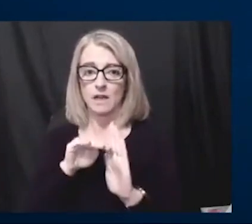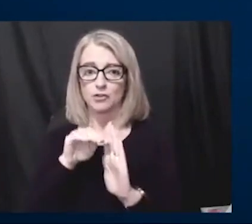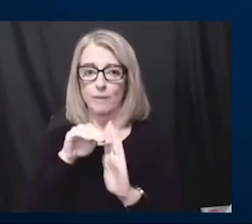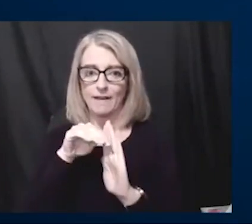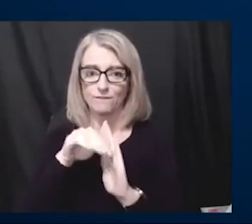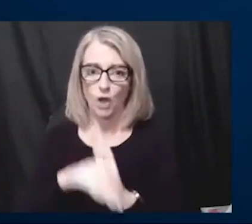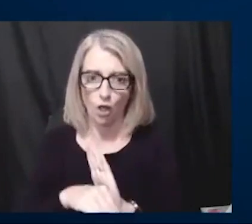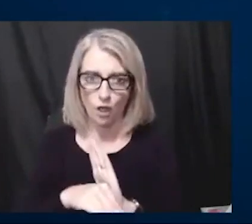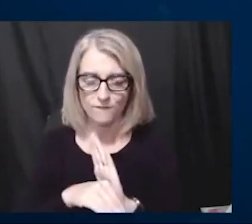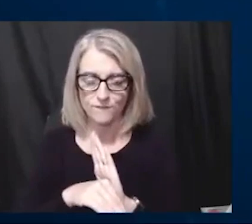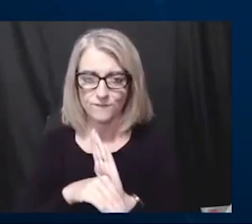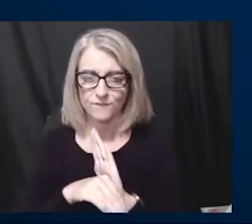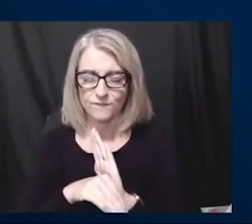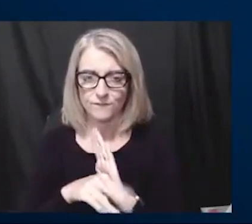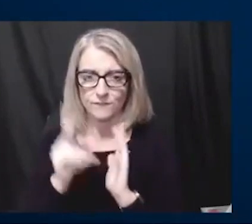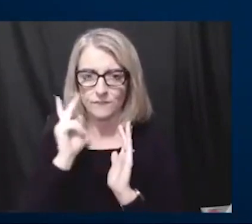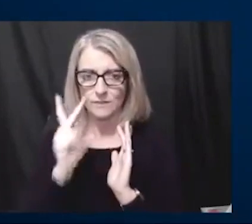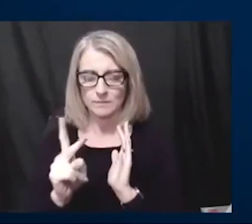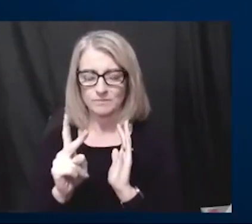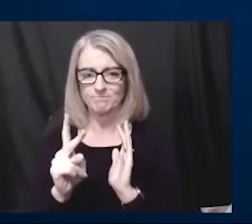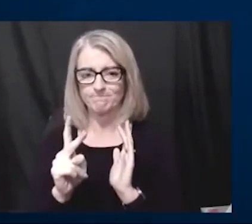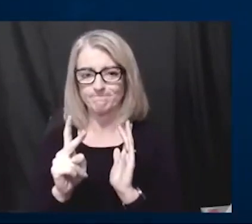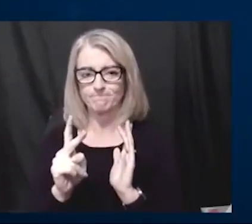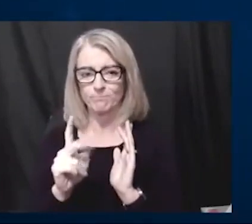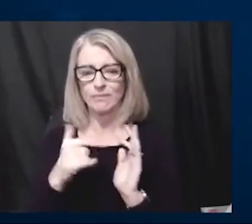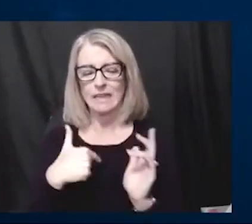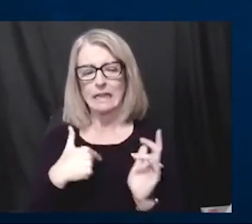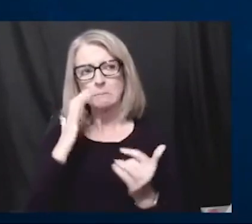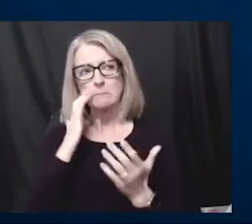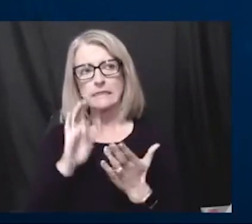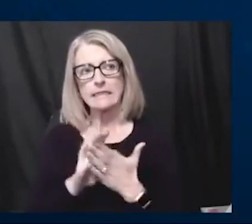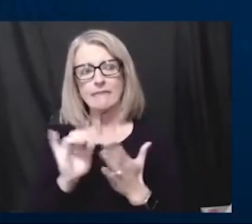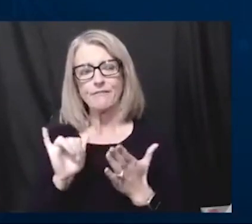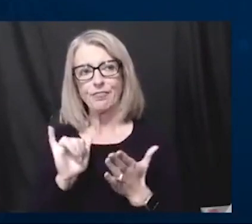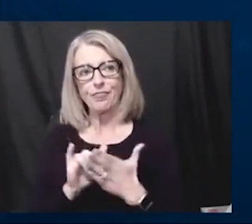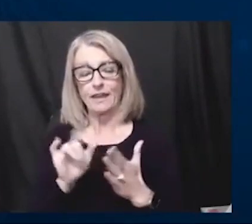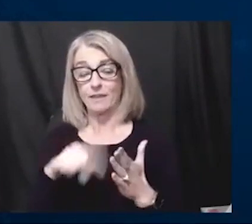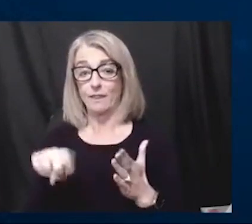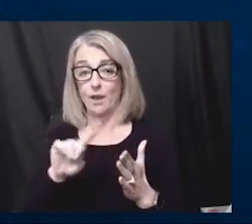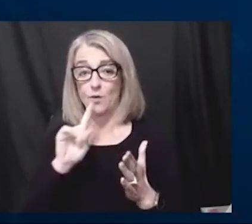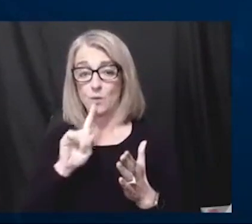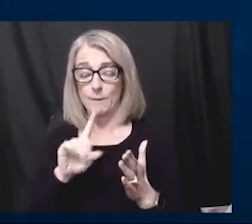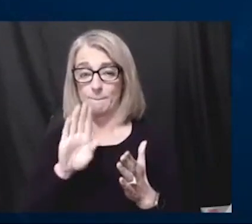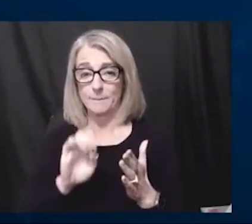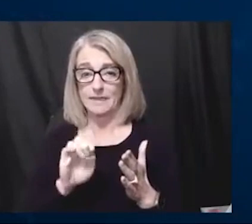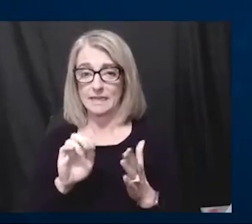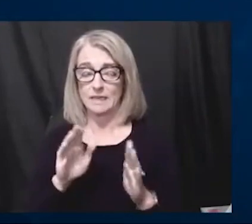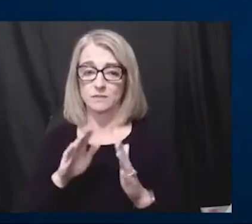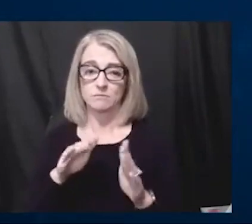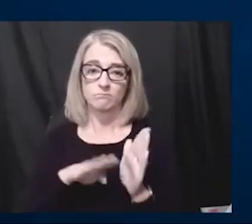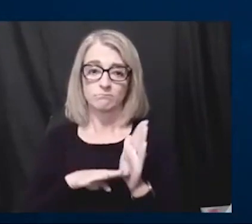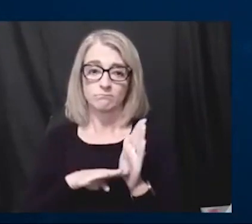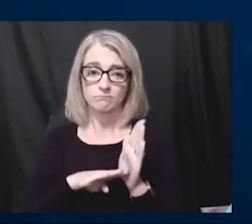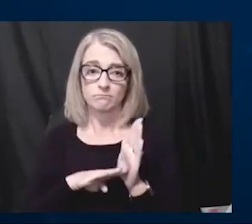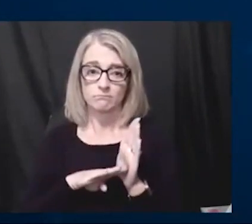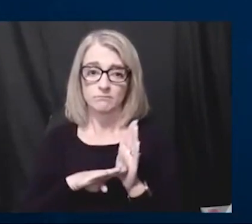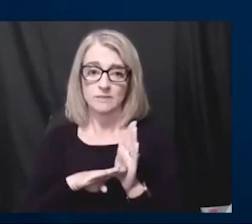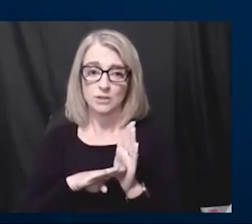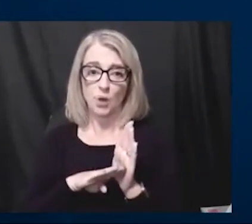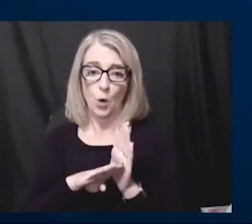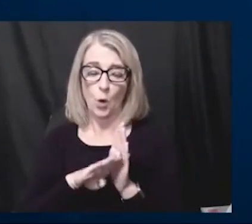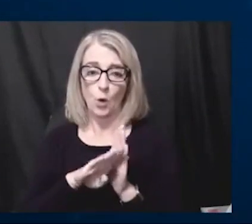10 times, and most importantly, a reduced risk of death by over 10 times as well. So I can reduce my risk